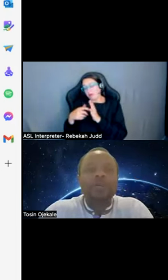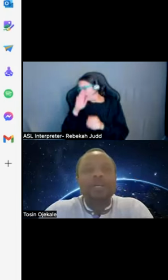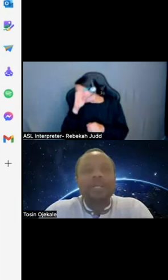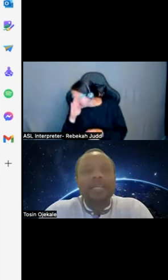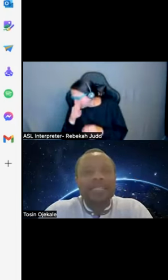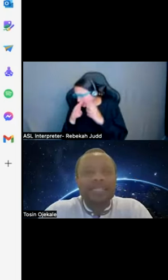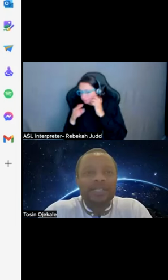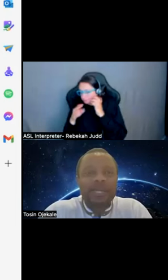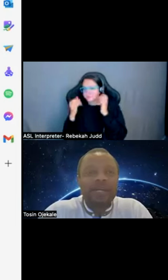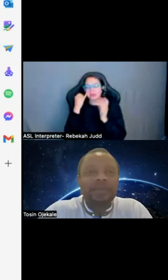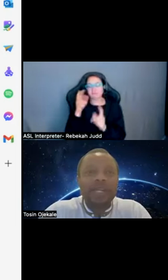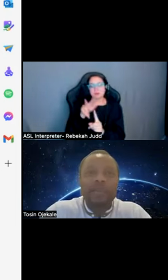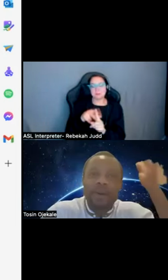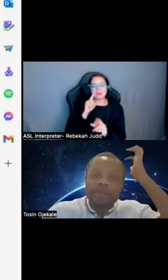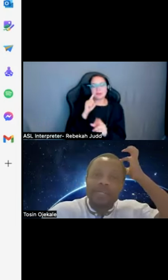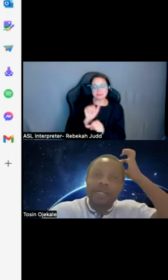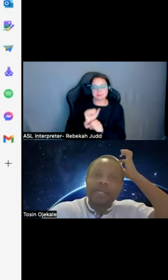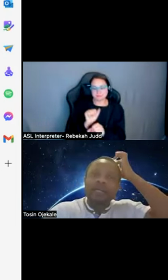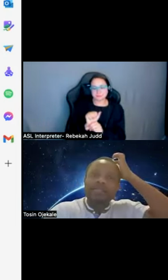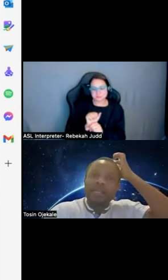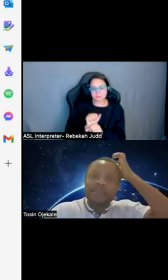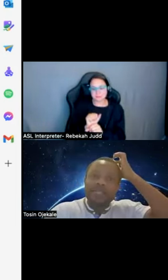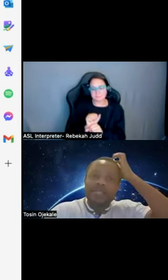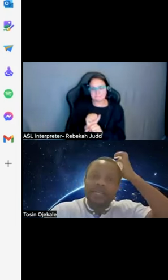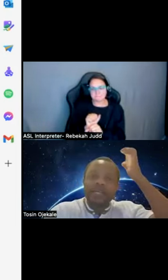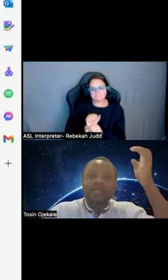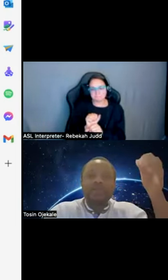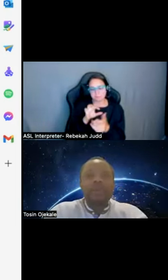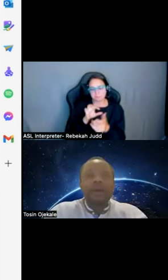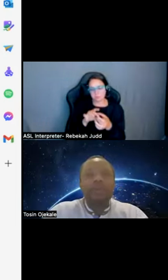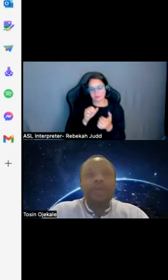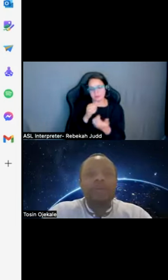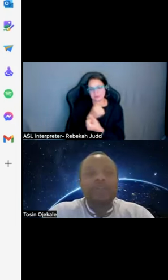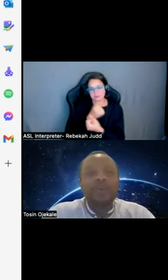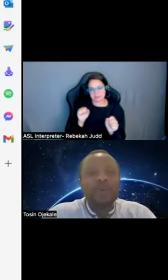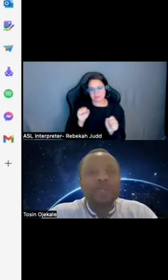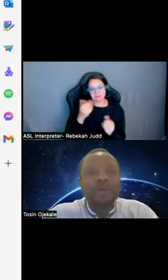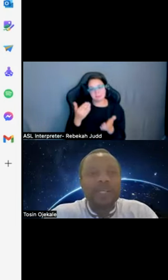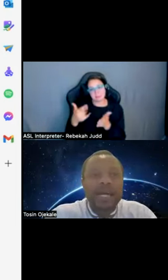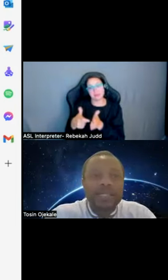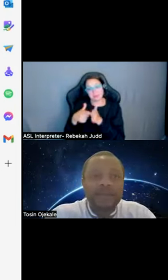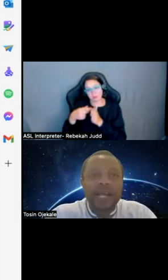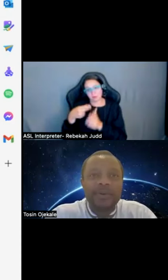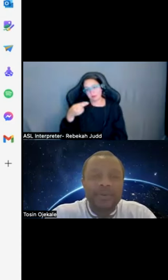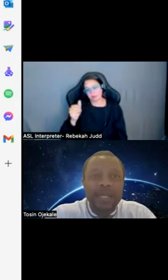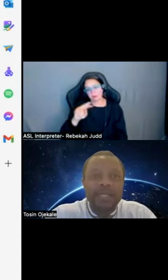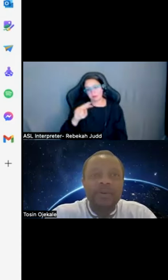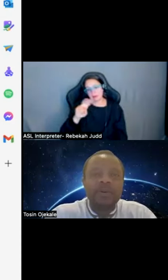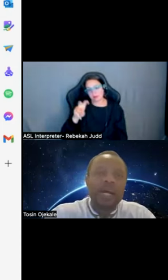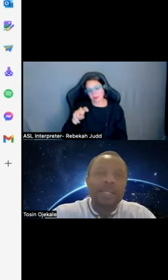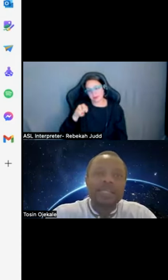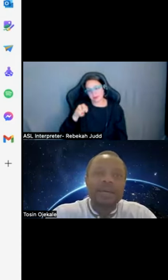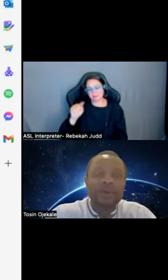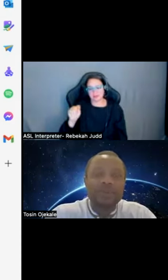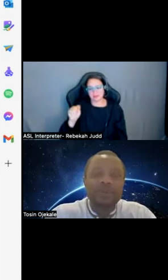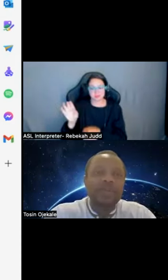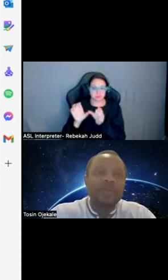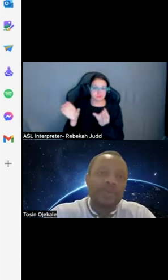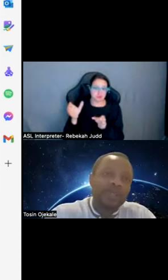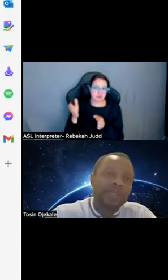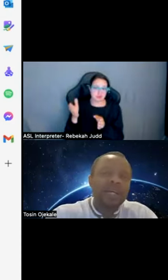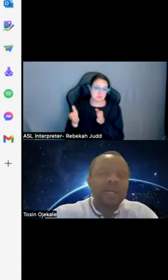job that is really about safety. So they might be looking for someone who's already certified already, or at least have gone